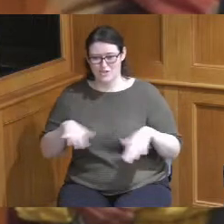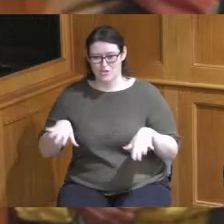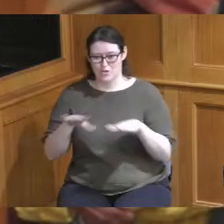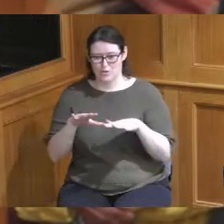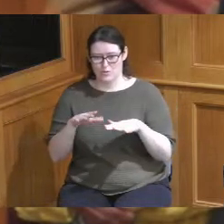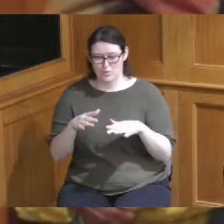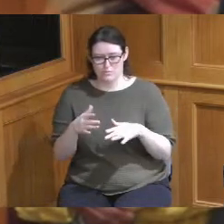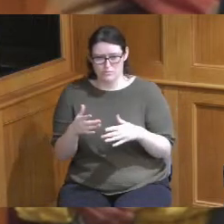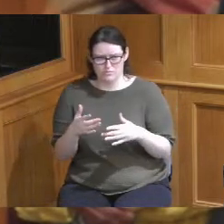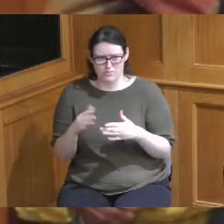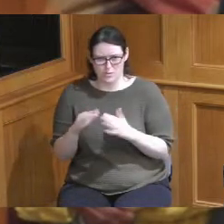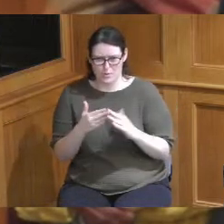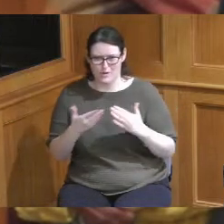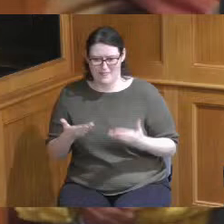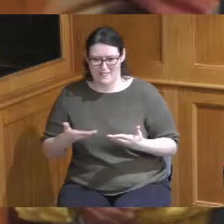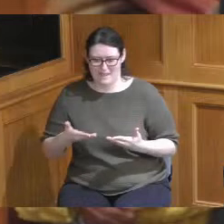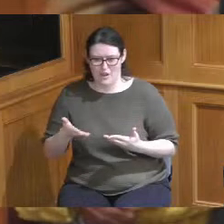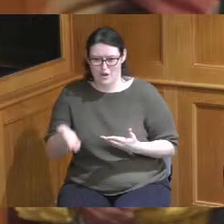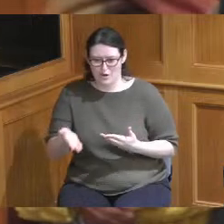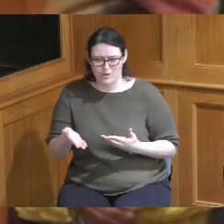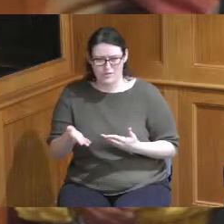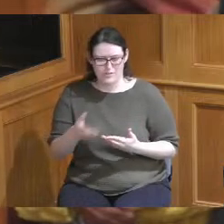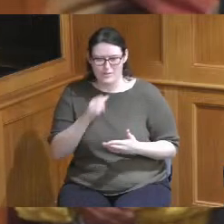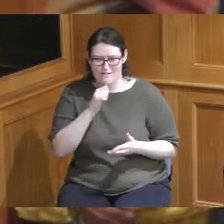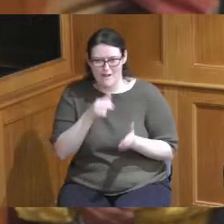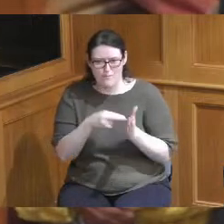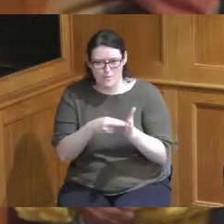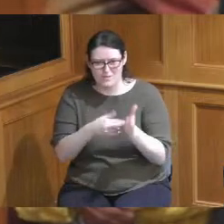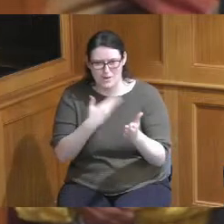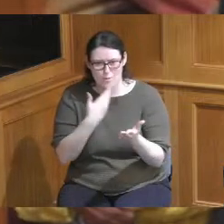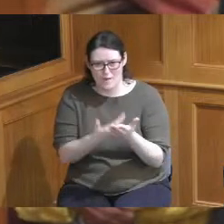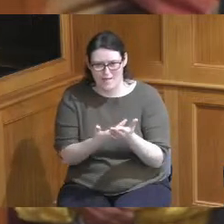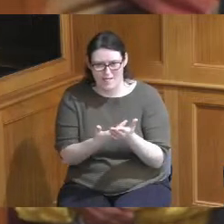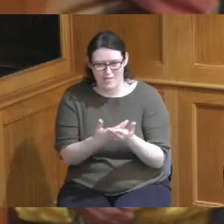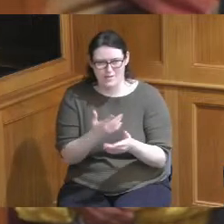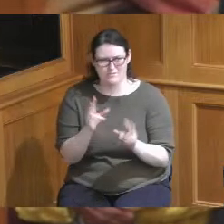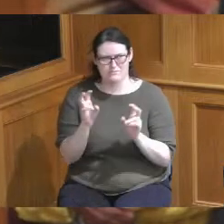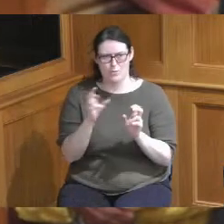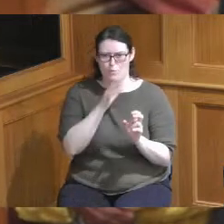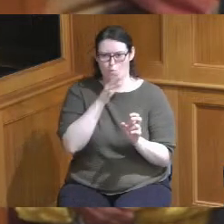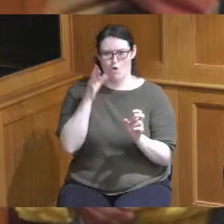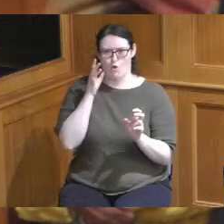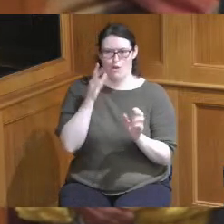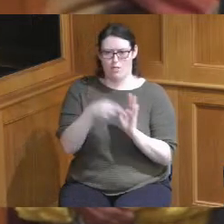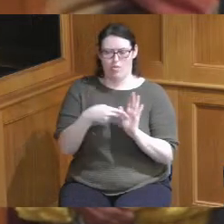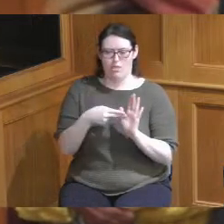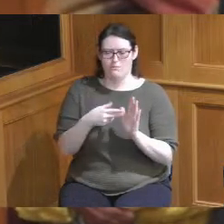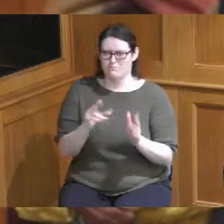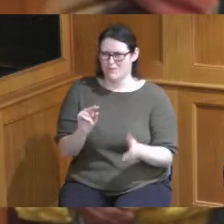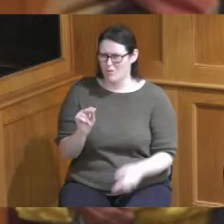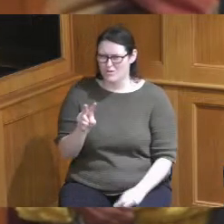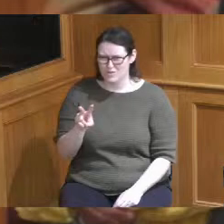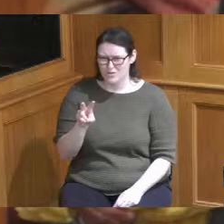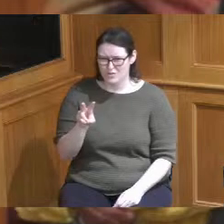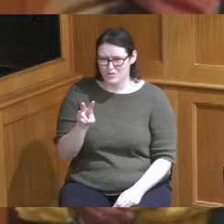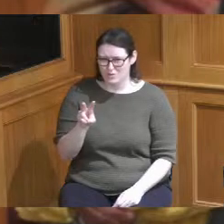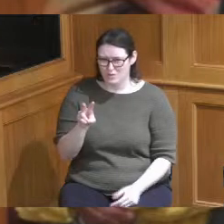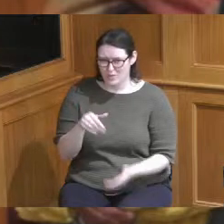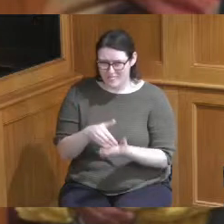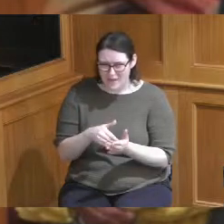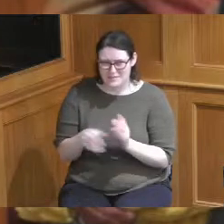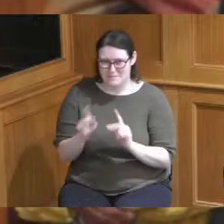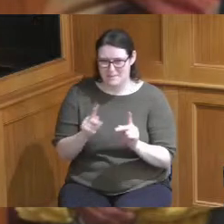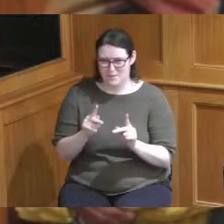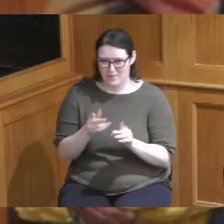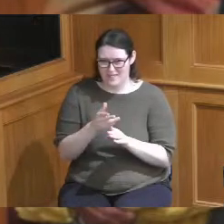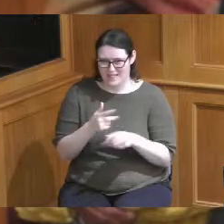are a residential community and feel like we've been misrepresented as a rural community. There's over 2,000 people that live within a mile of the gun range.